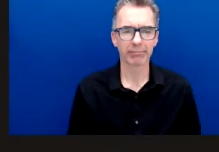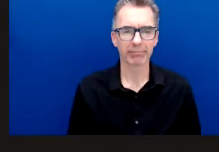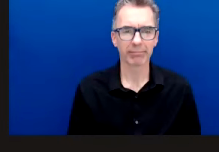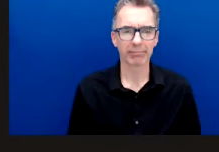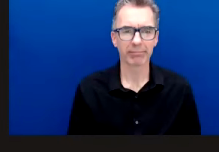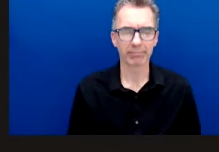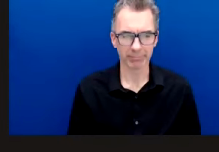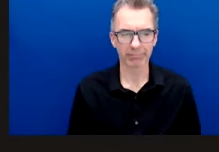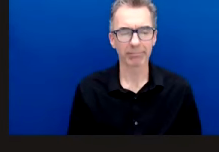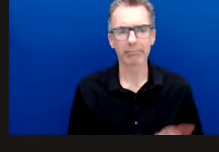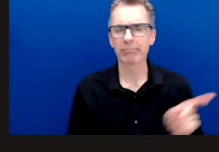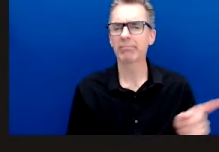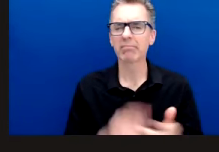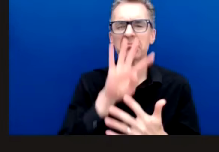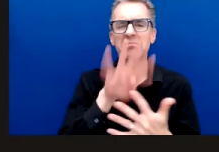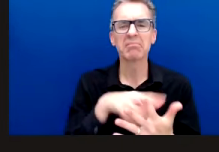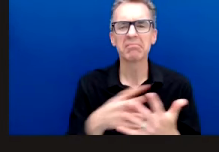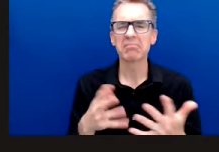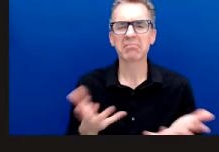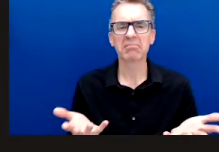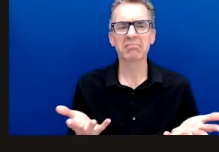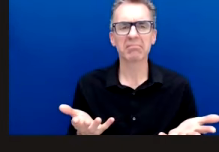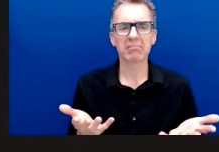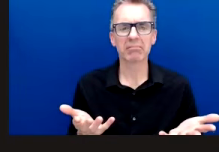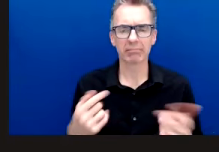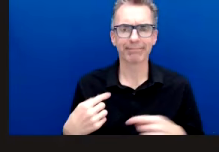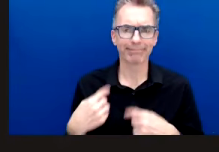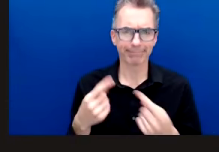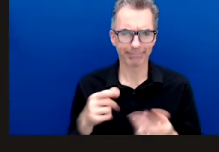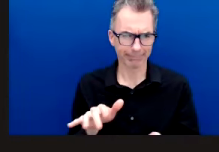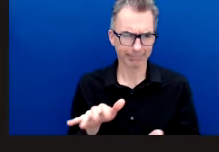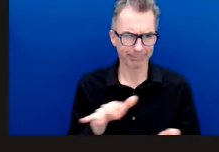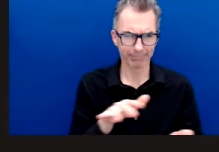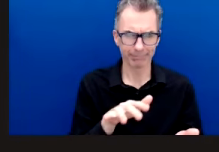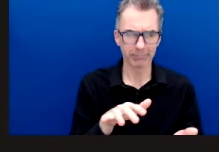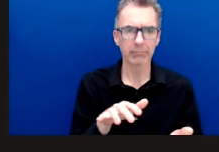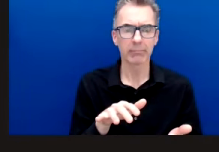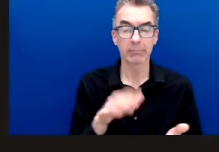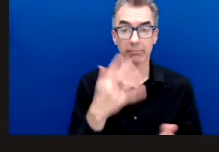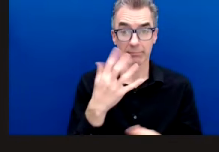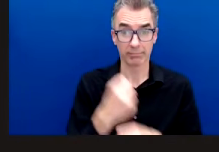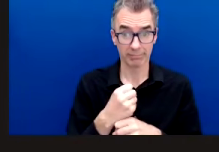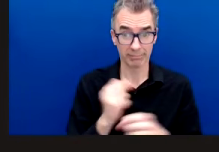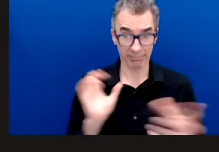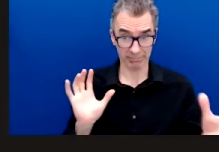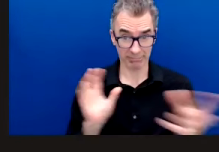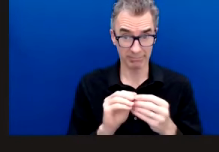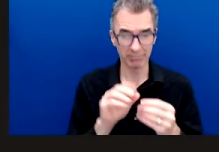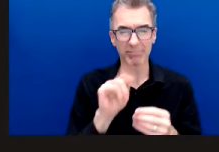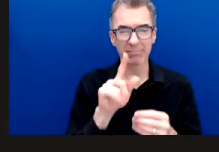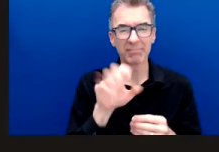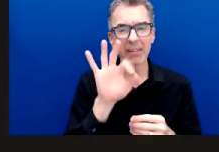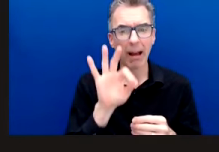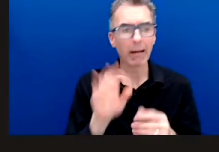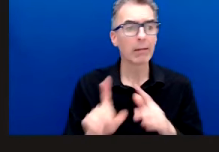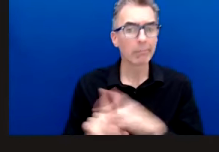So this slide right here, what it is it shows the data that we have received over the last 5 years for Title IX incidents